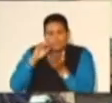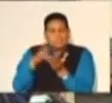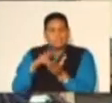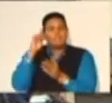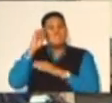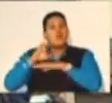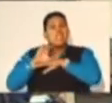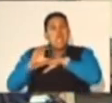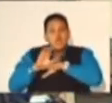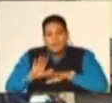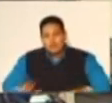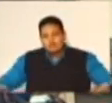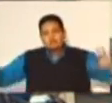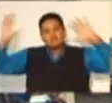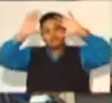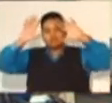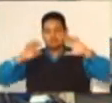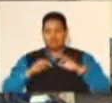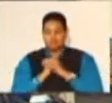Jamaica.